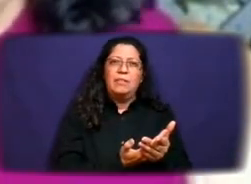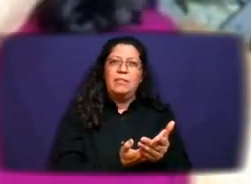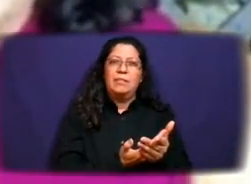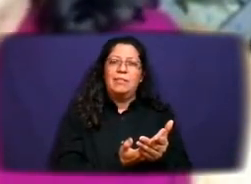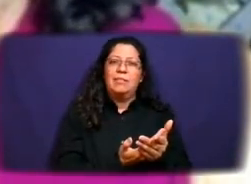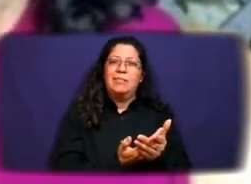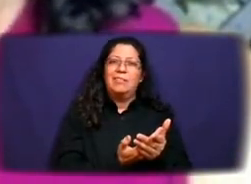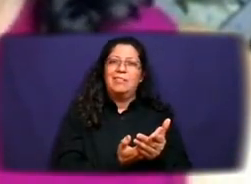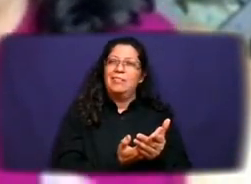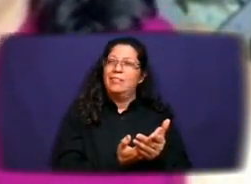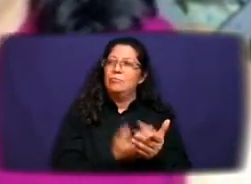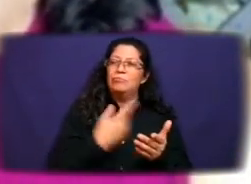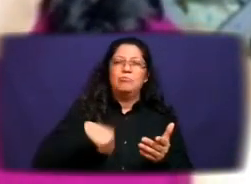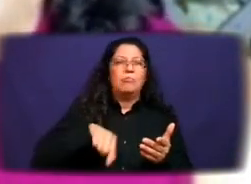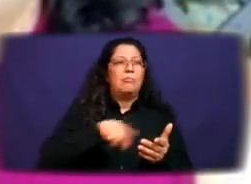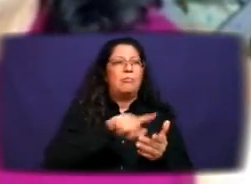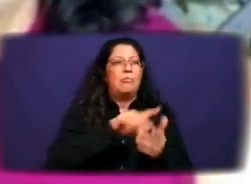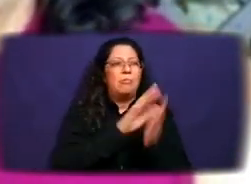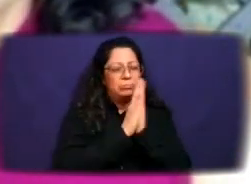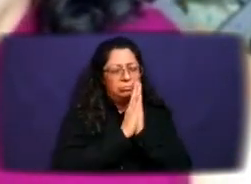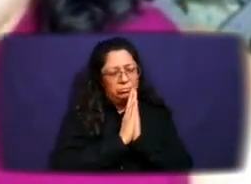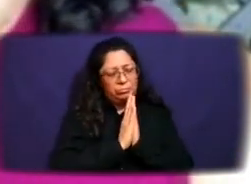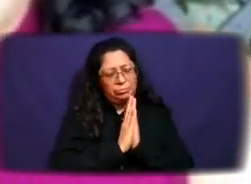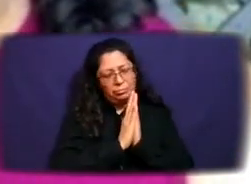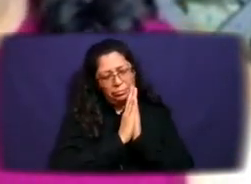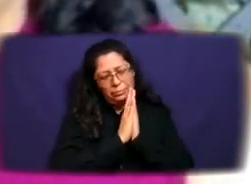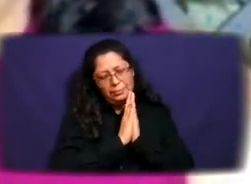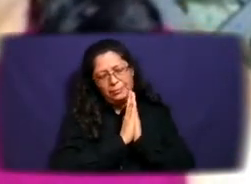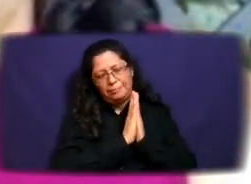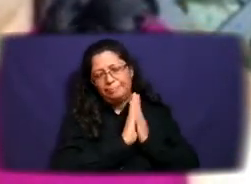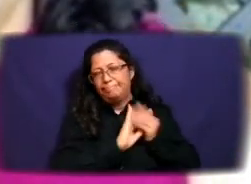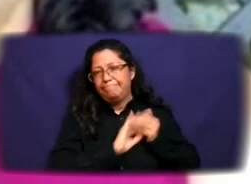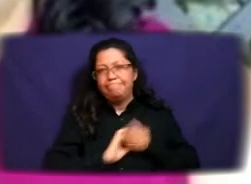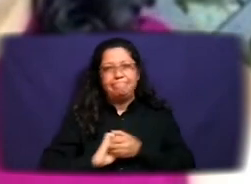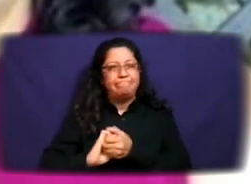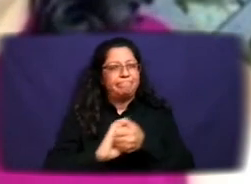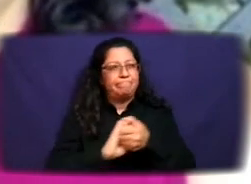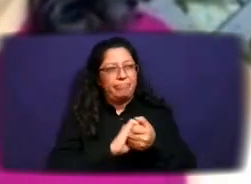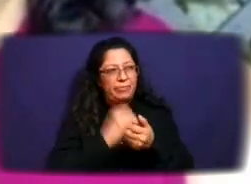We prayed for the farm, and it grew.